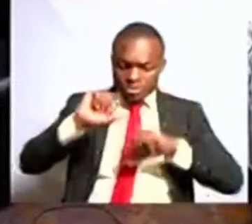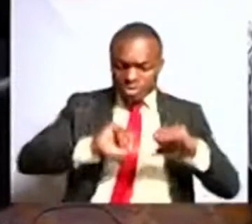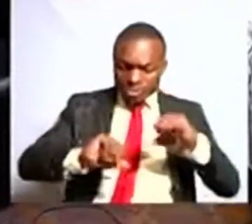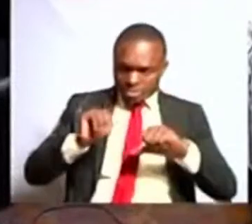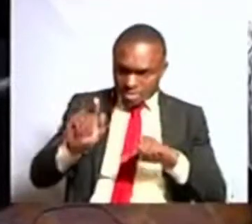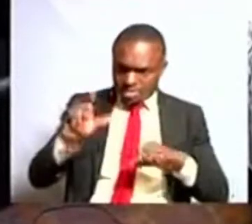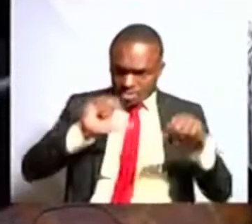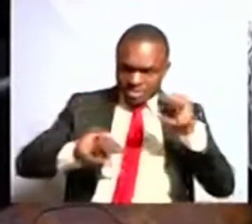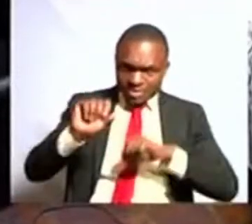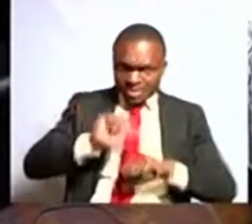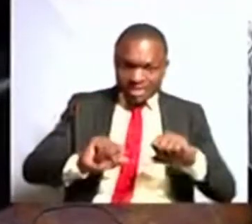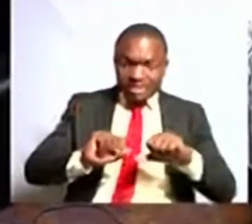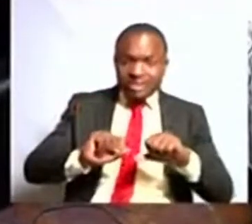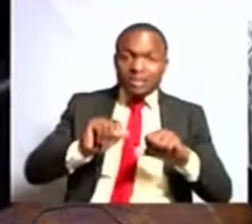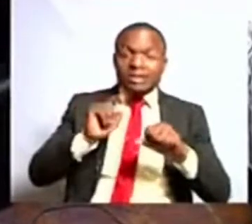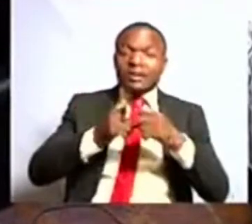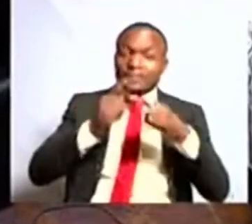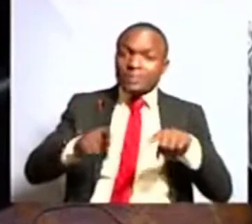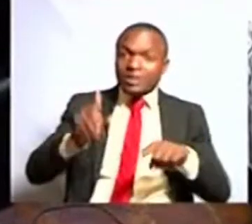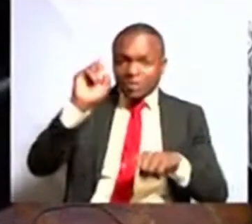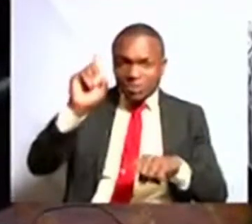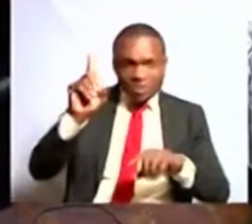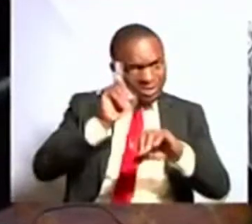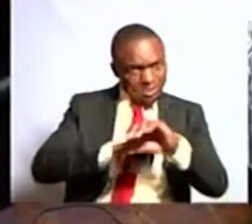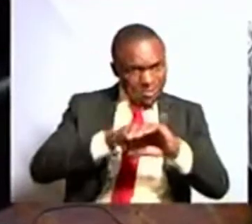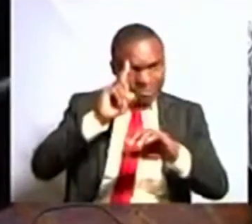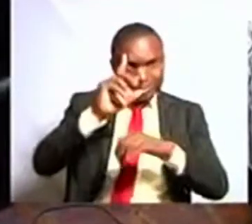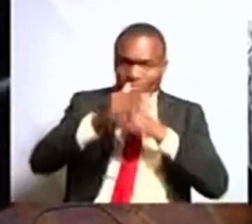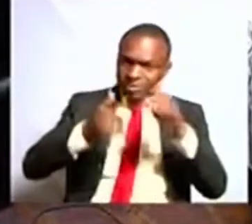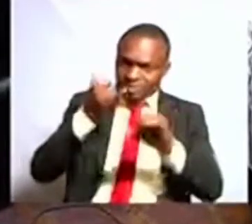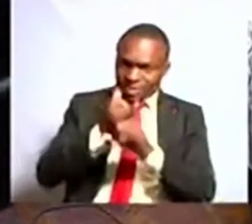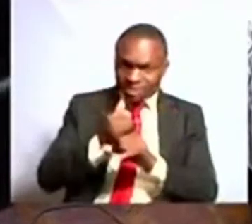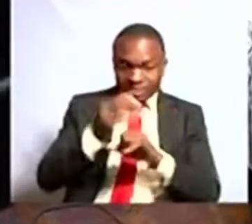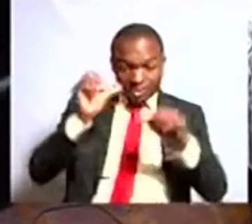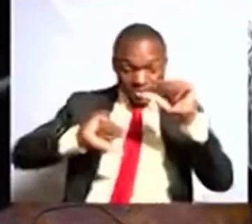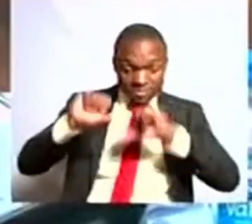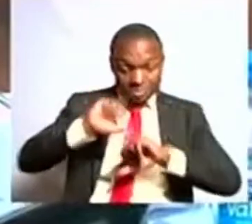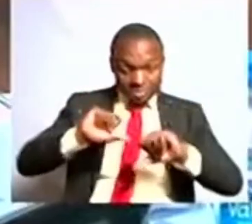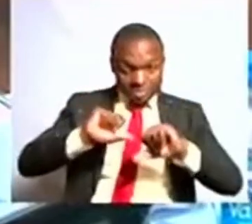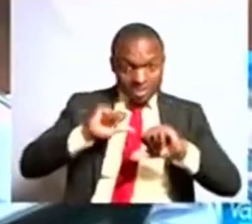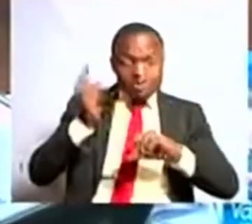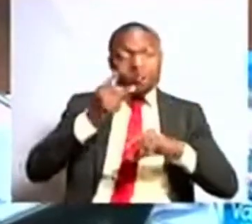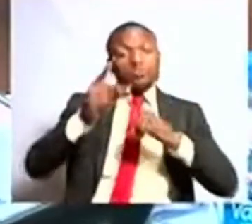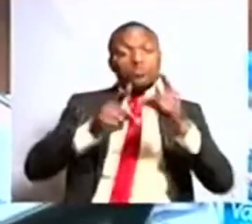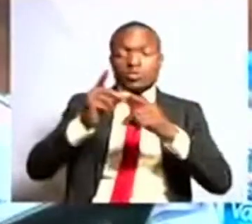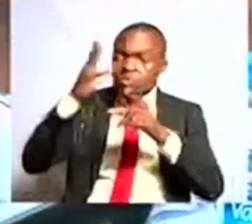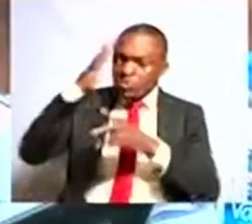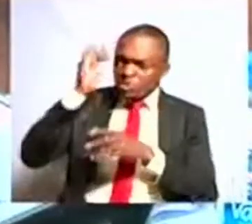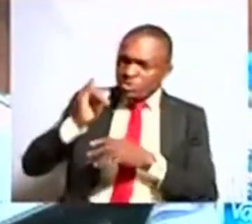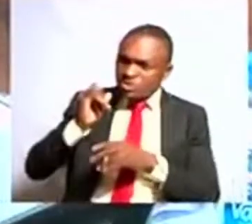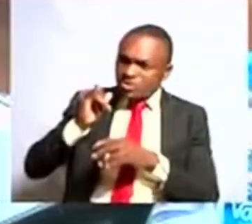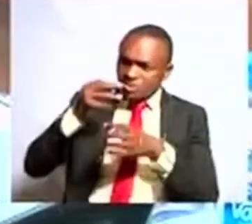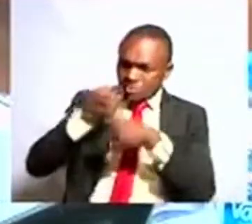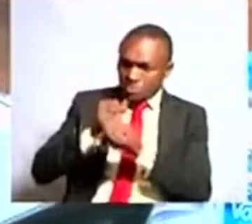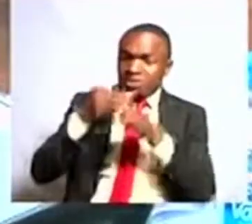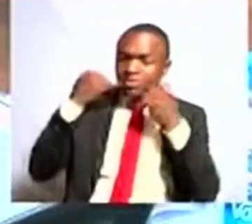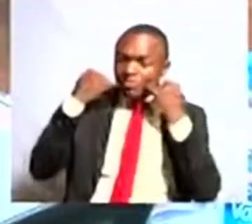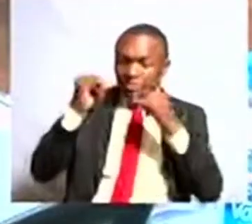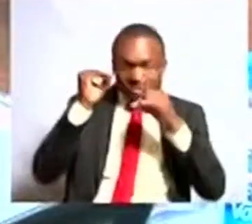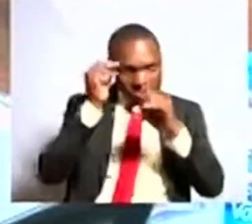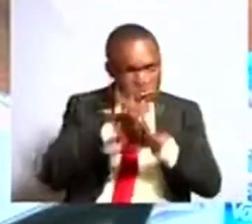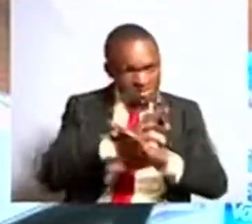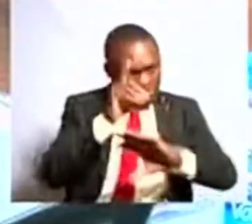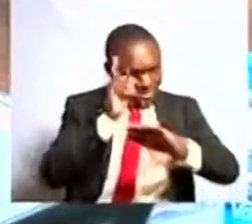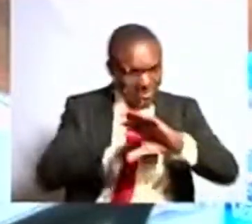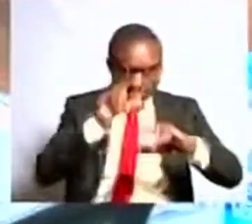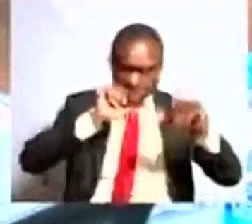done across a period of time. You know very well, an audit is a process. I mean, why didn't you make the information available at the point